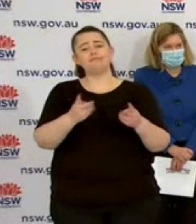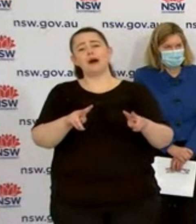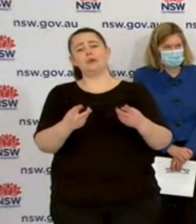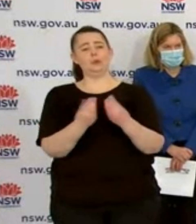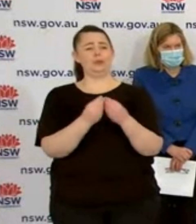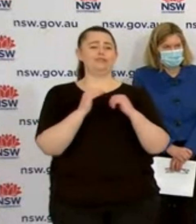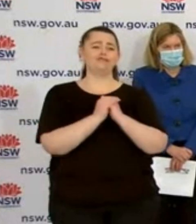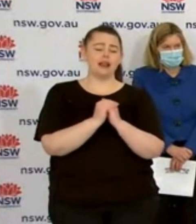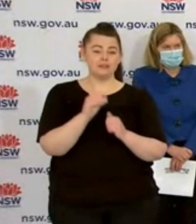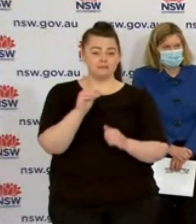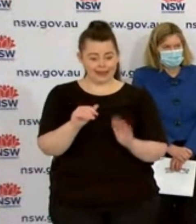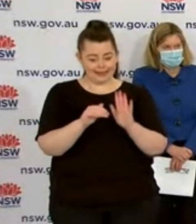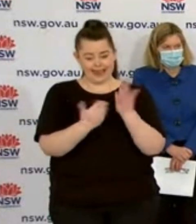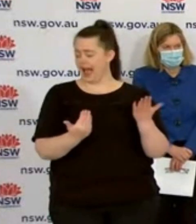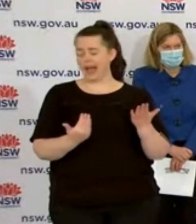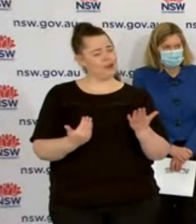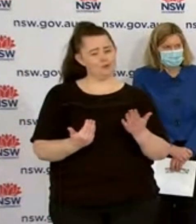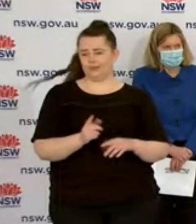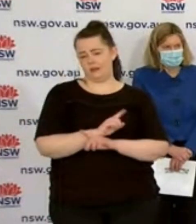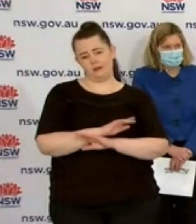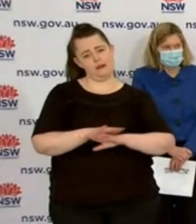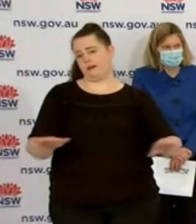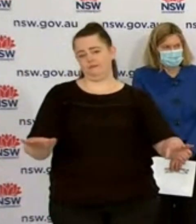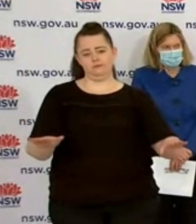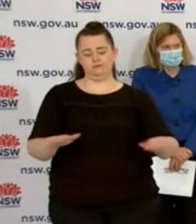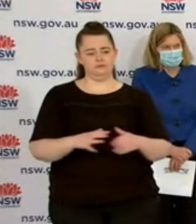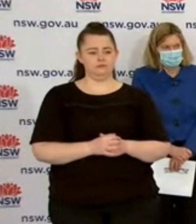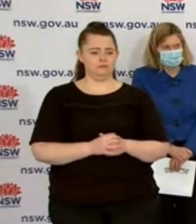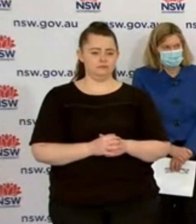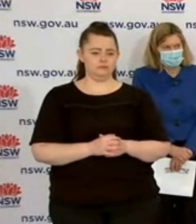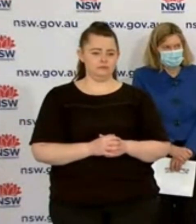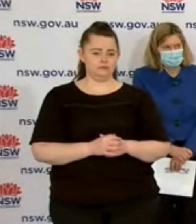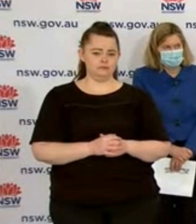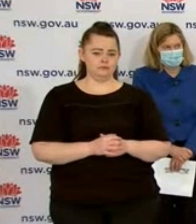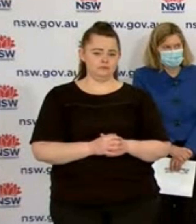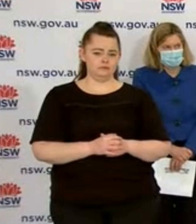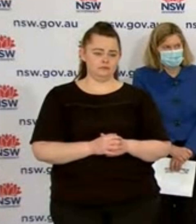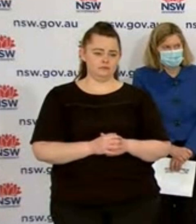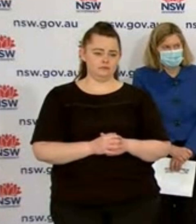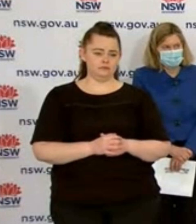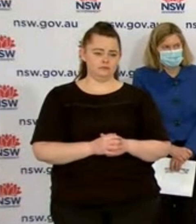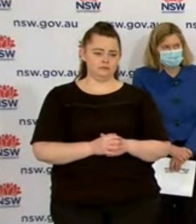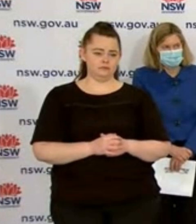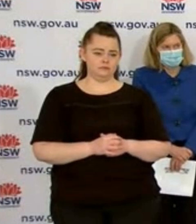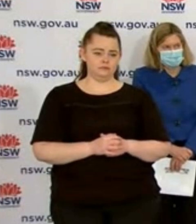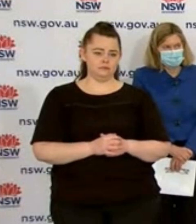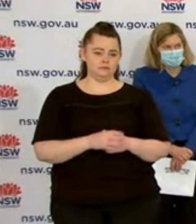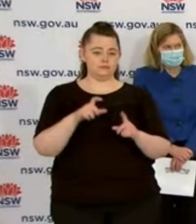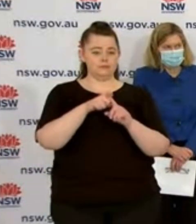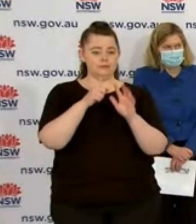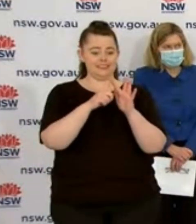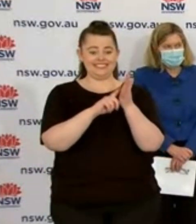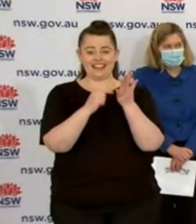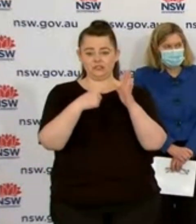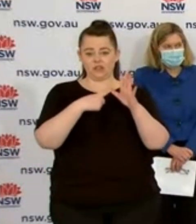time. We are faced with a situation with the Delta variant, I should say, that spreads across young people,